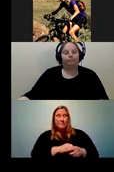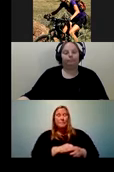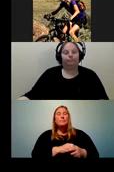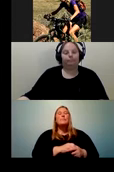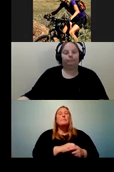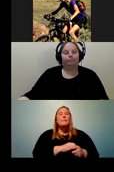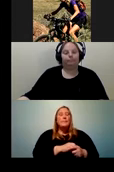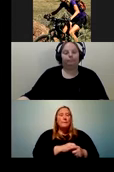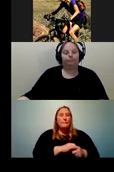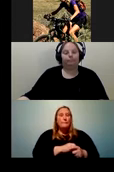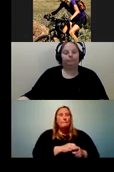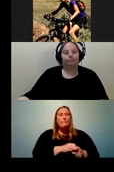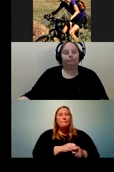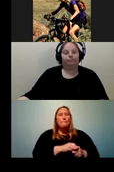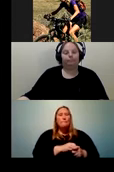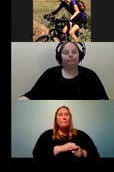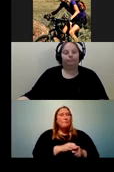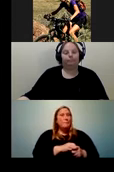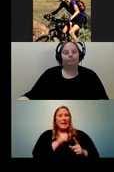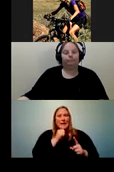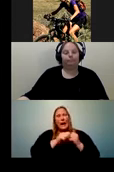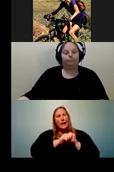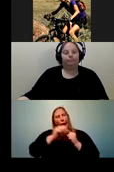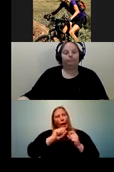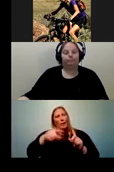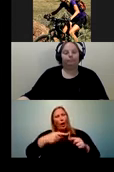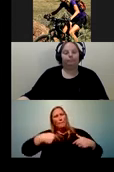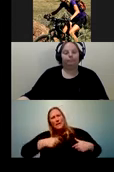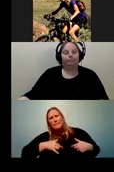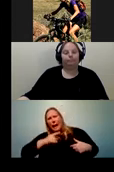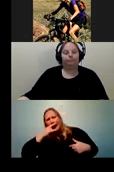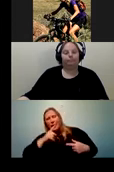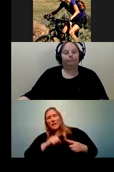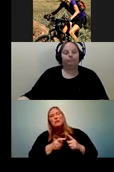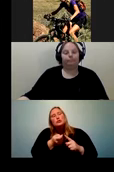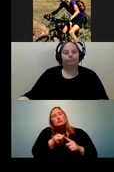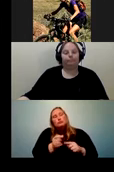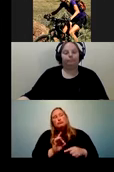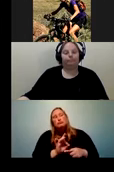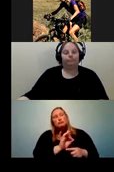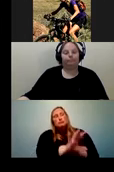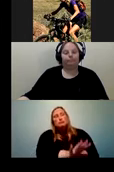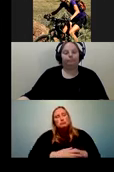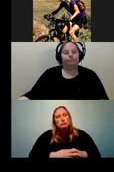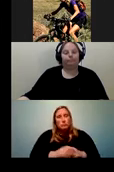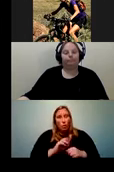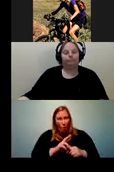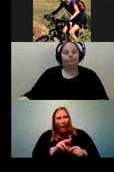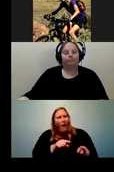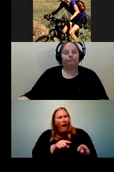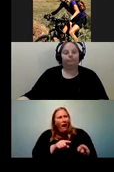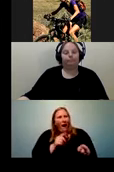Not going on and on and making it about you or about your child, but just sharing a small amount. Purchasing a product from a client. This can be